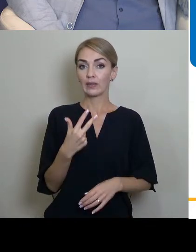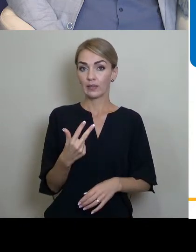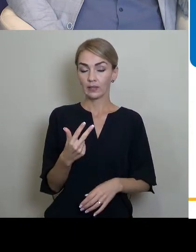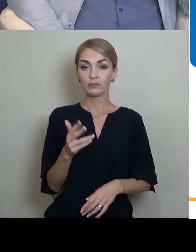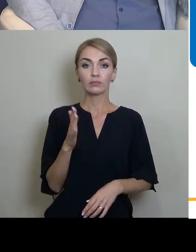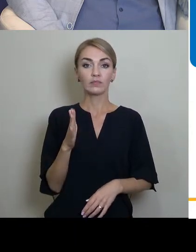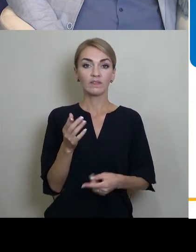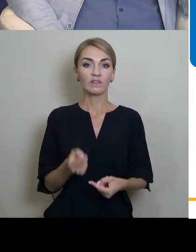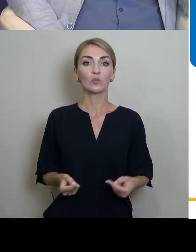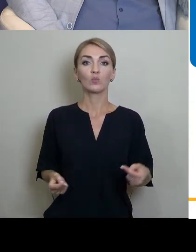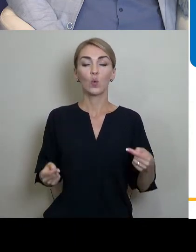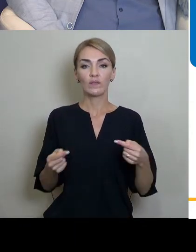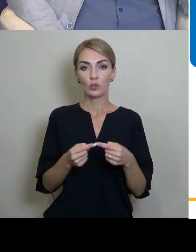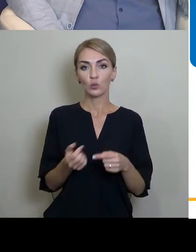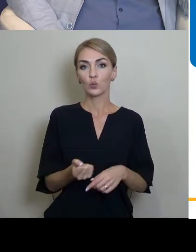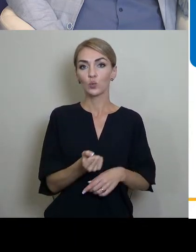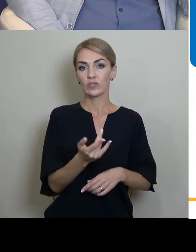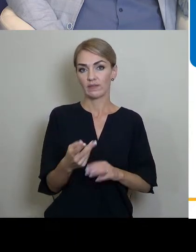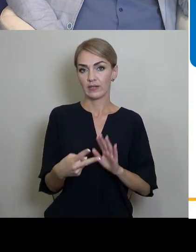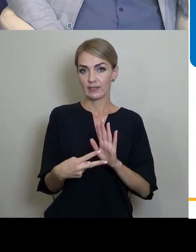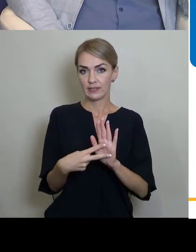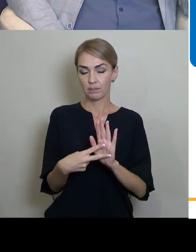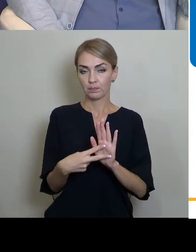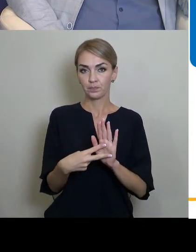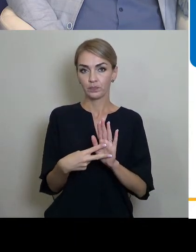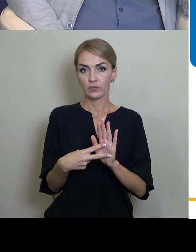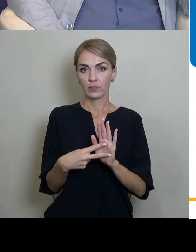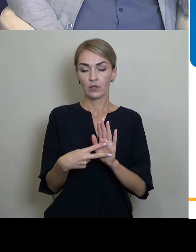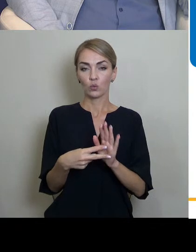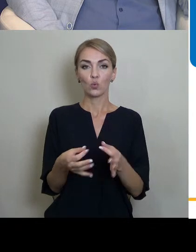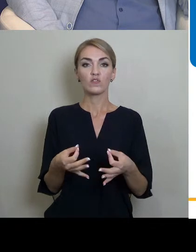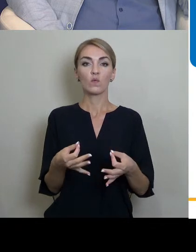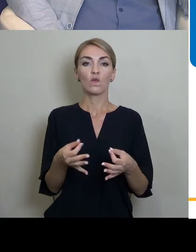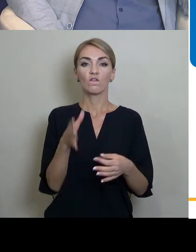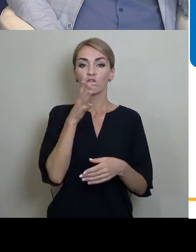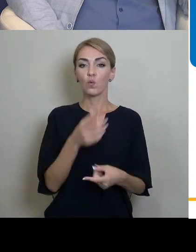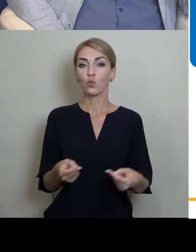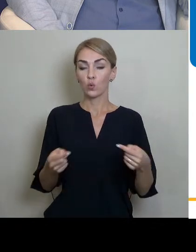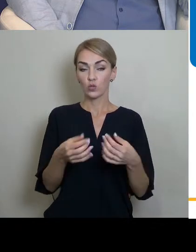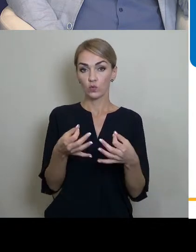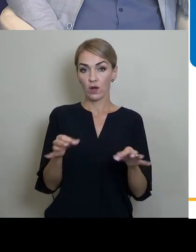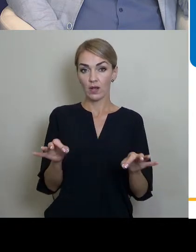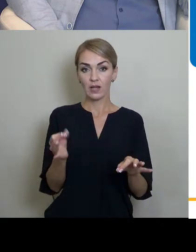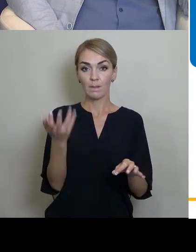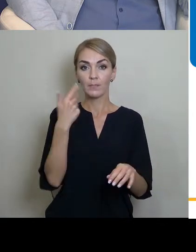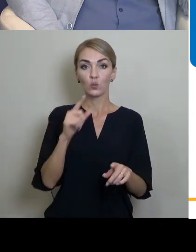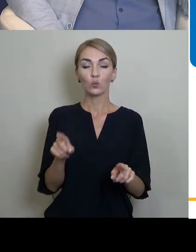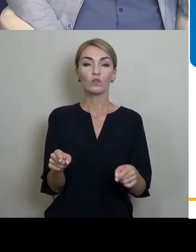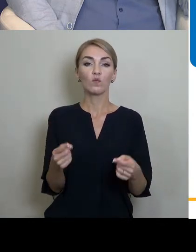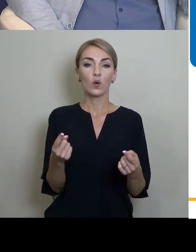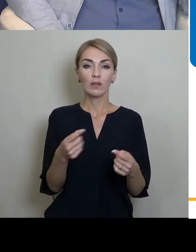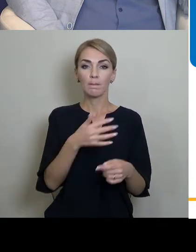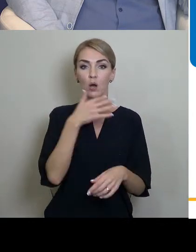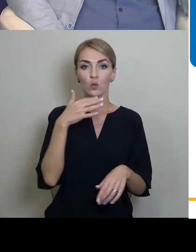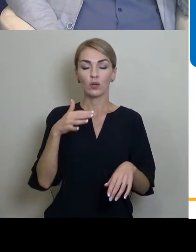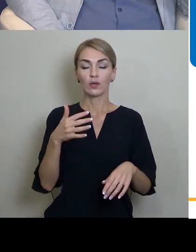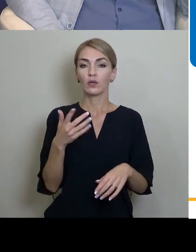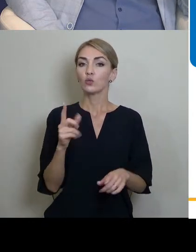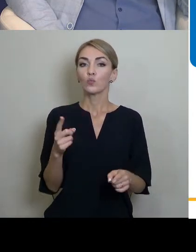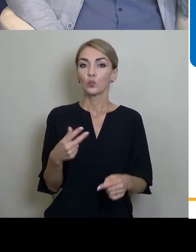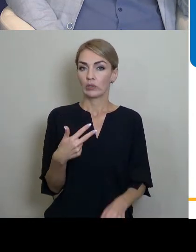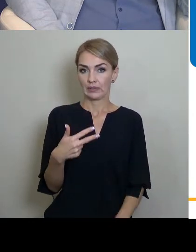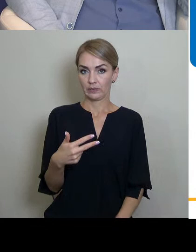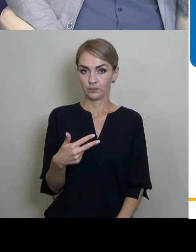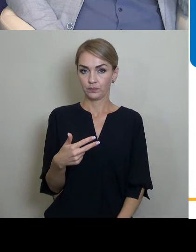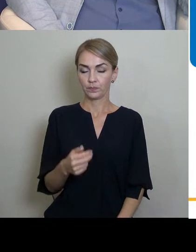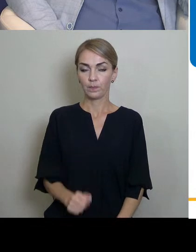3, we will get the respective number, that's 7. At the same time, when shaping